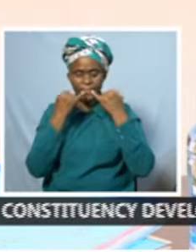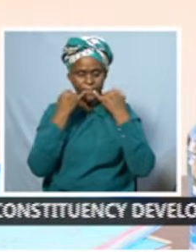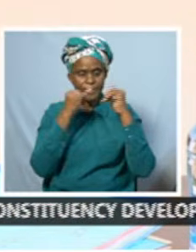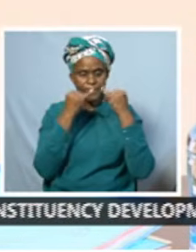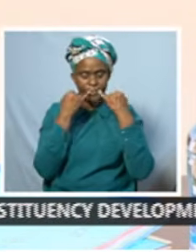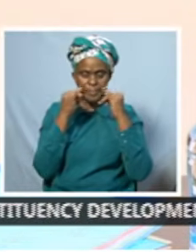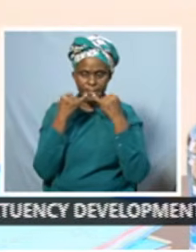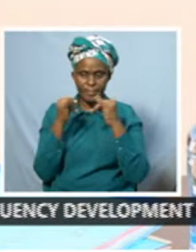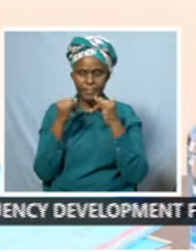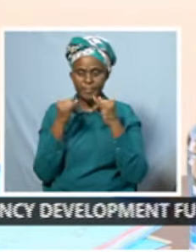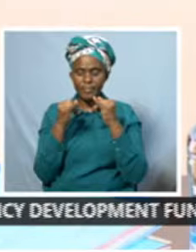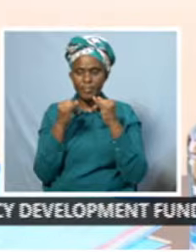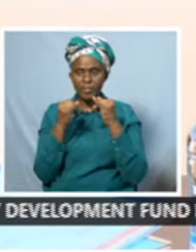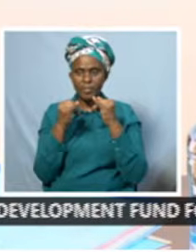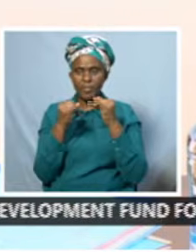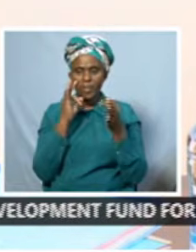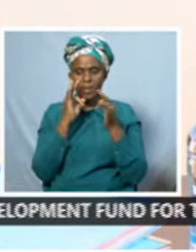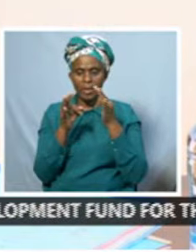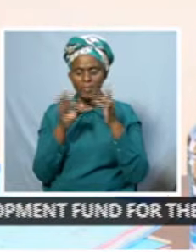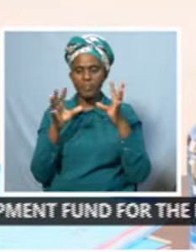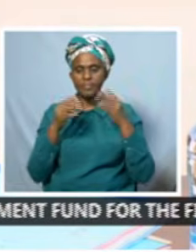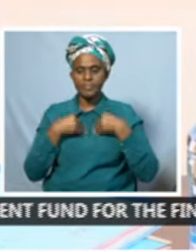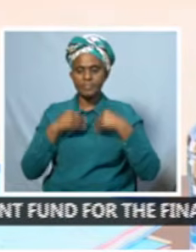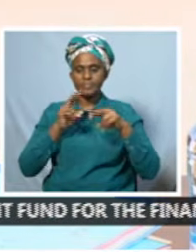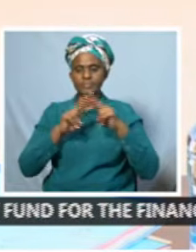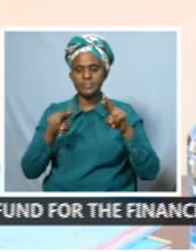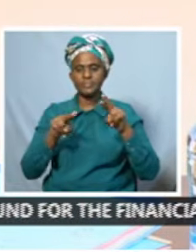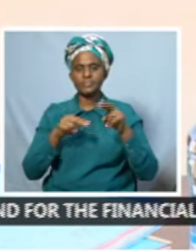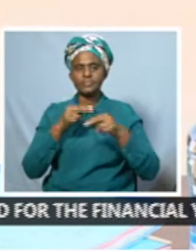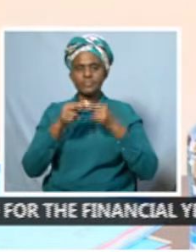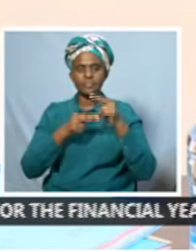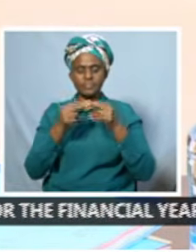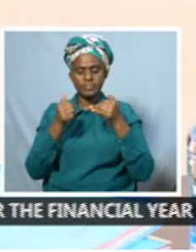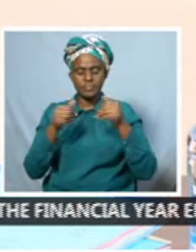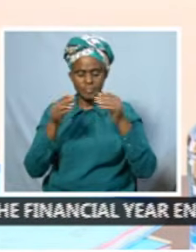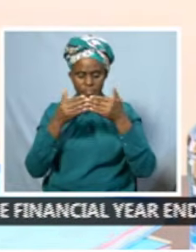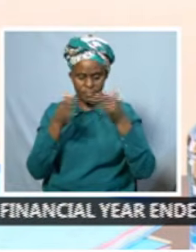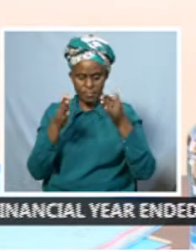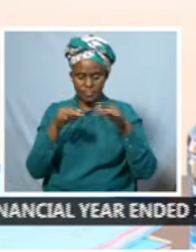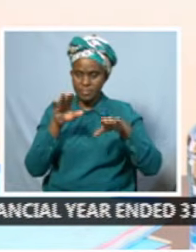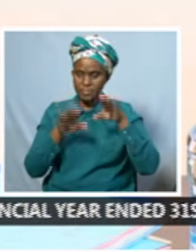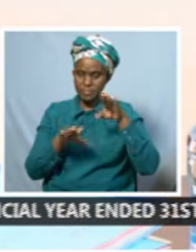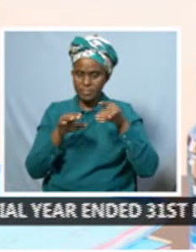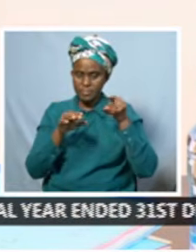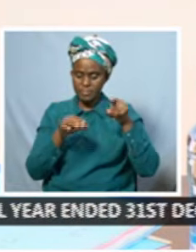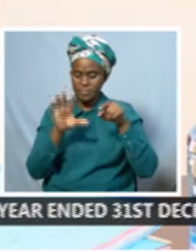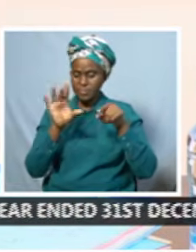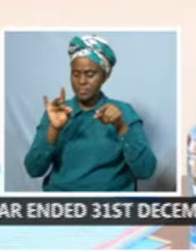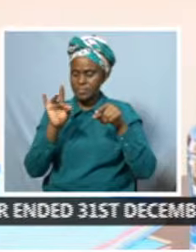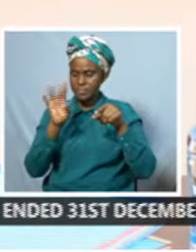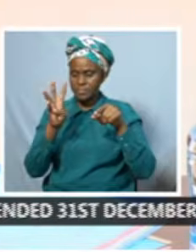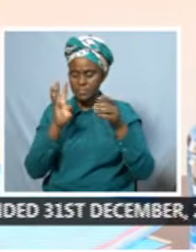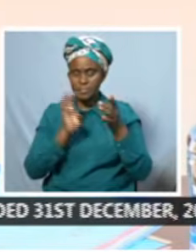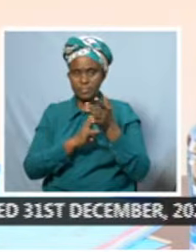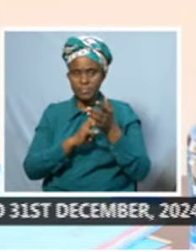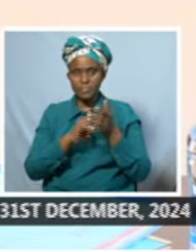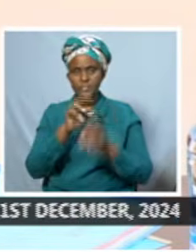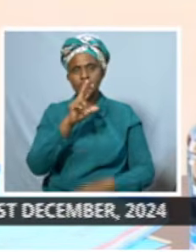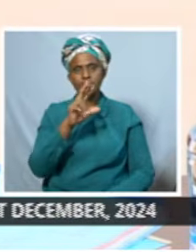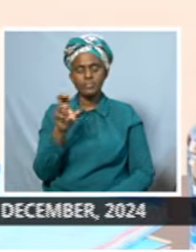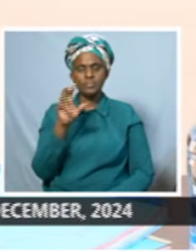information. If that is accepted, Chair, the opening balance is